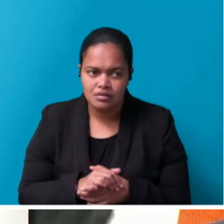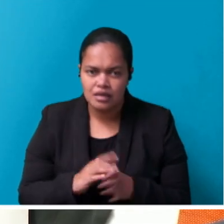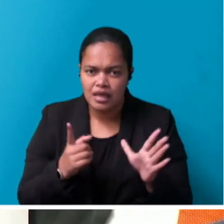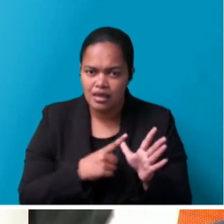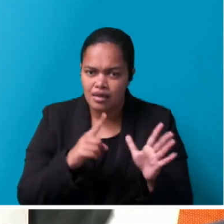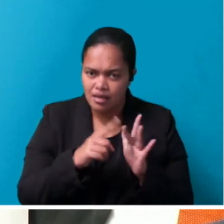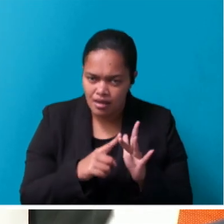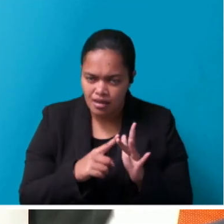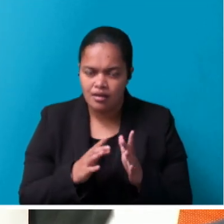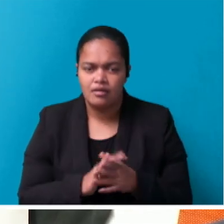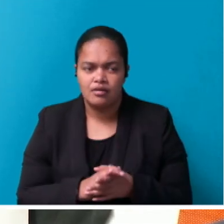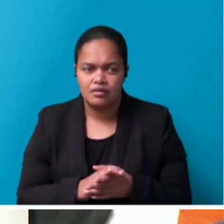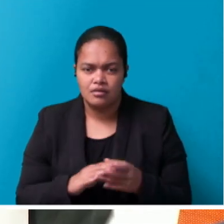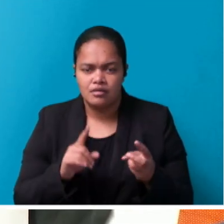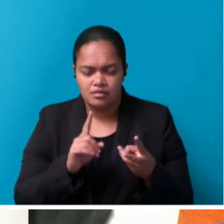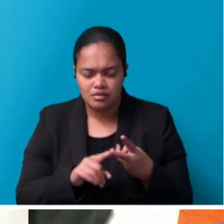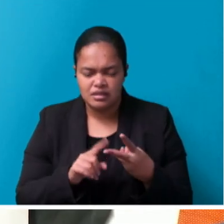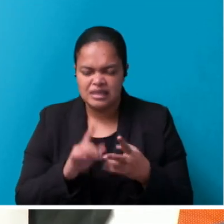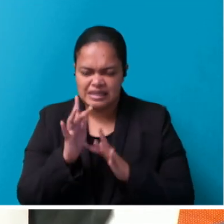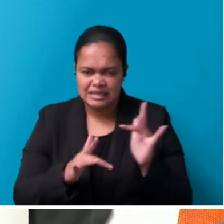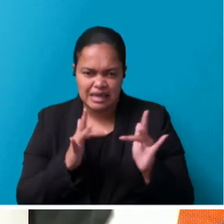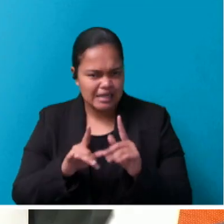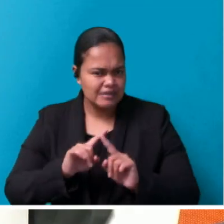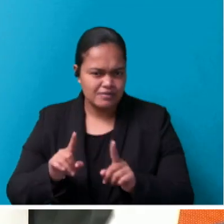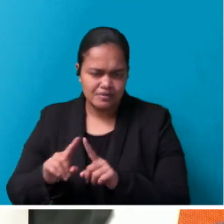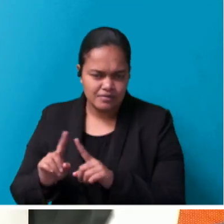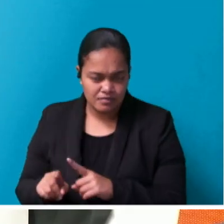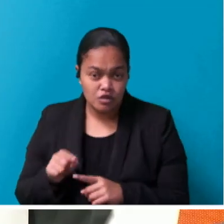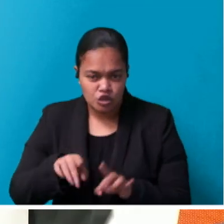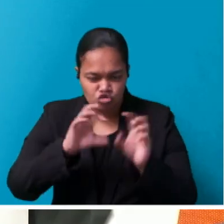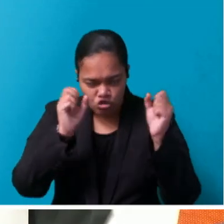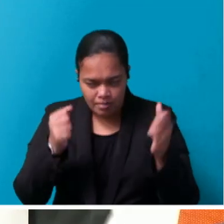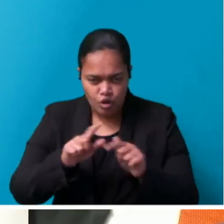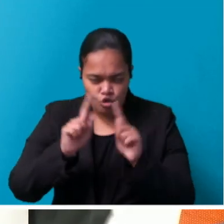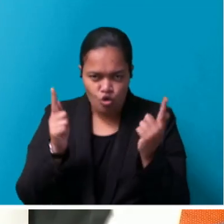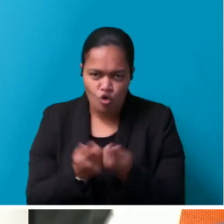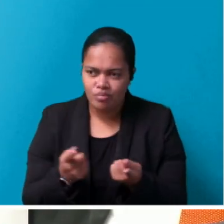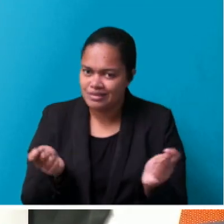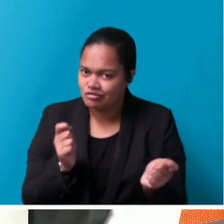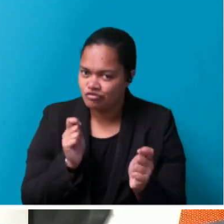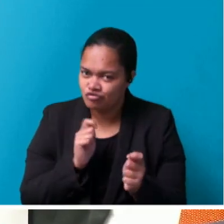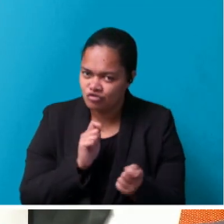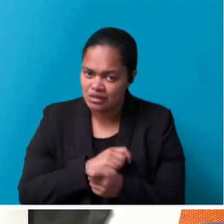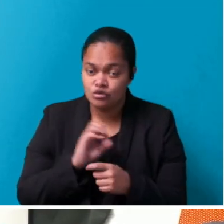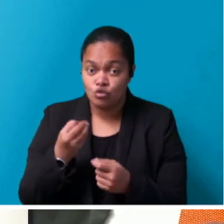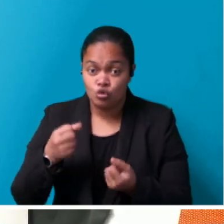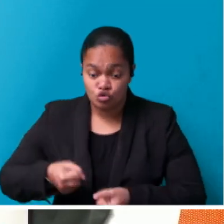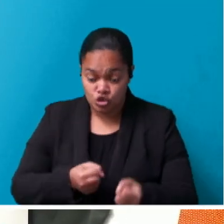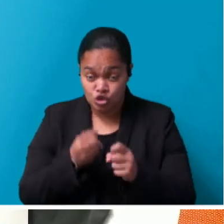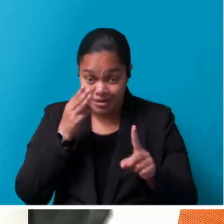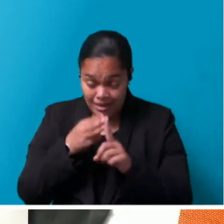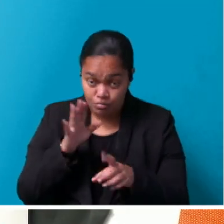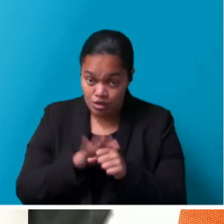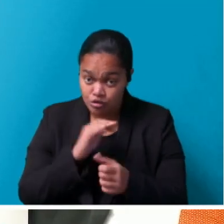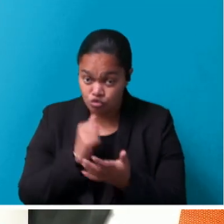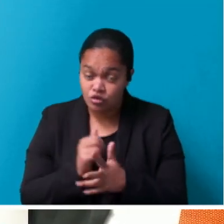intelligence, blockchain, and Internet of Things, which is shaping global value chains. The strategy aims to ensure